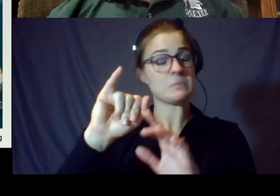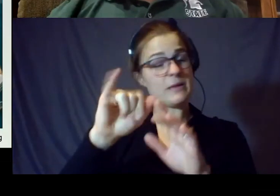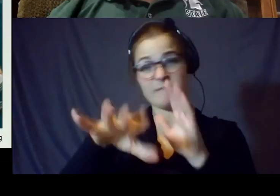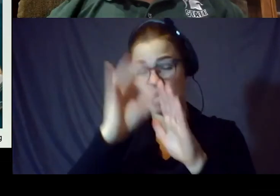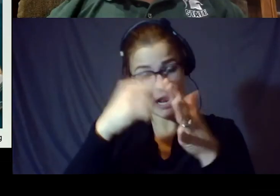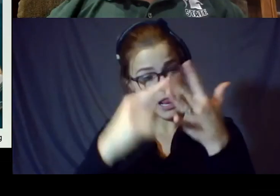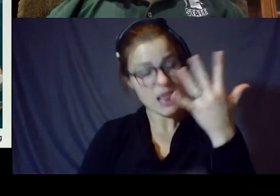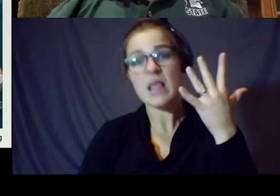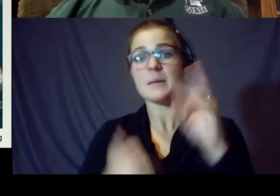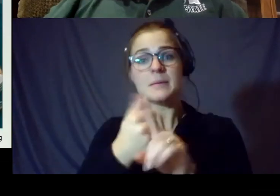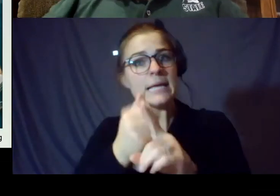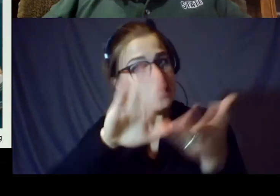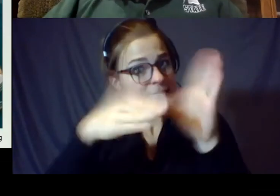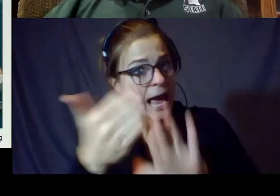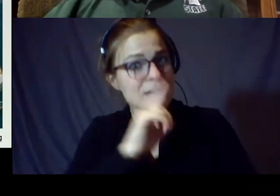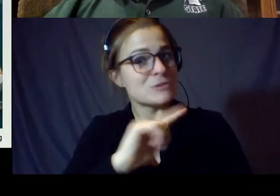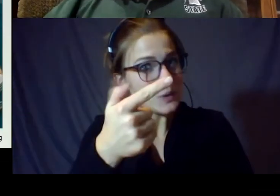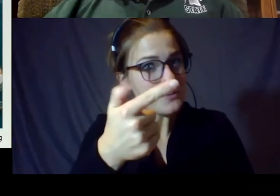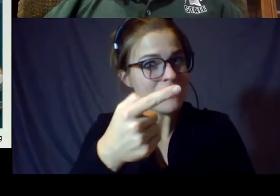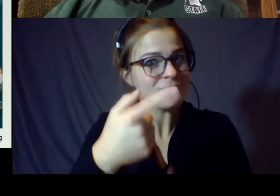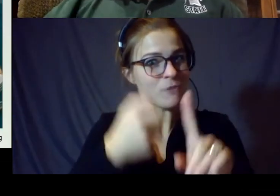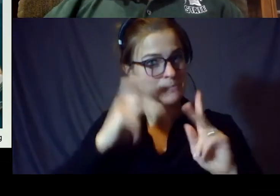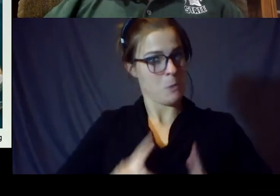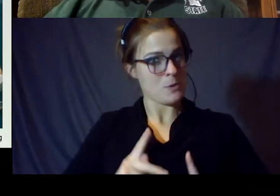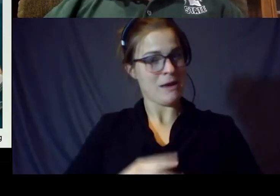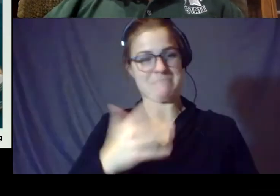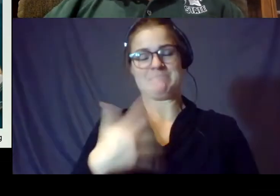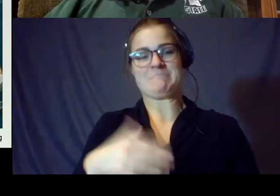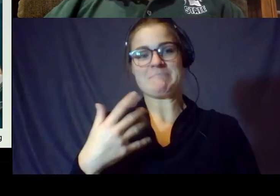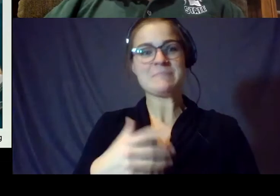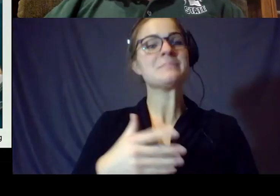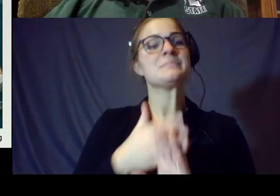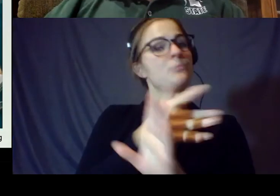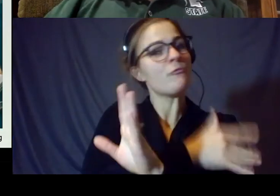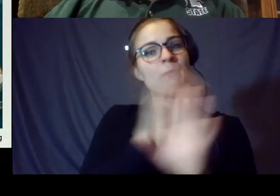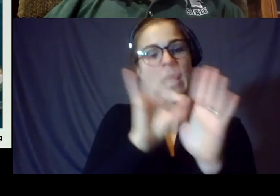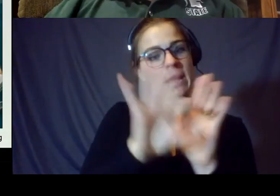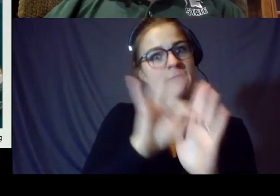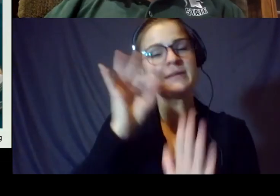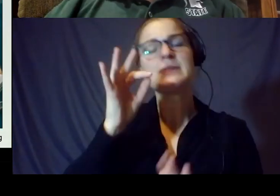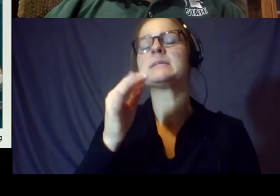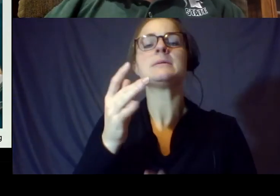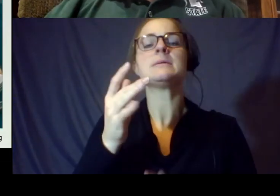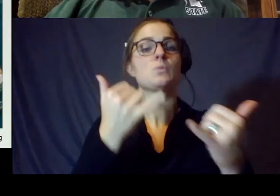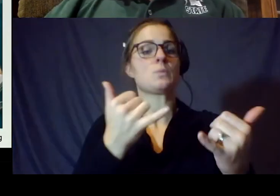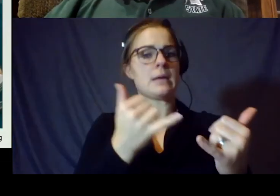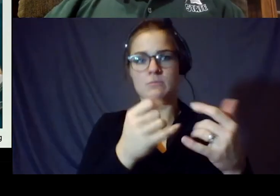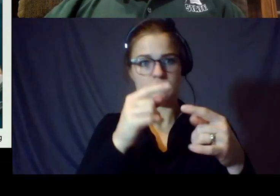pneumonia at age 21. By this time, not quite a dozen variables were known. And so what's special about Delta